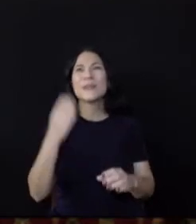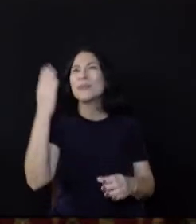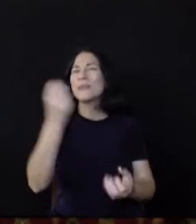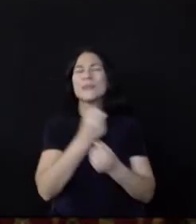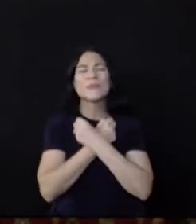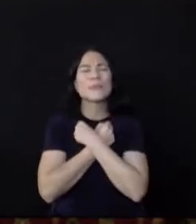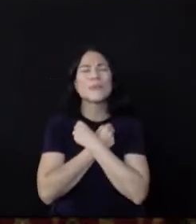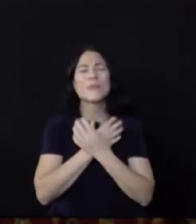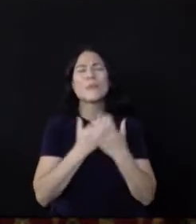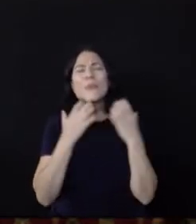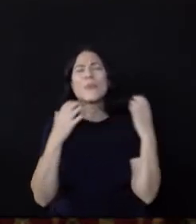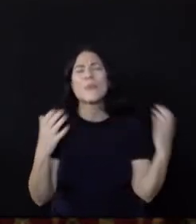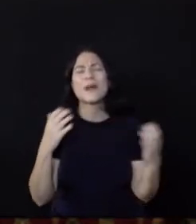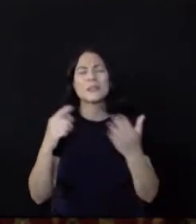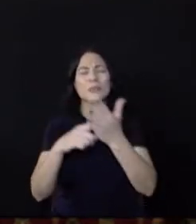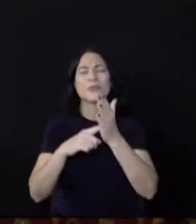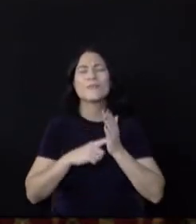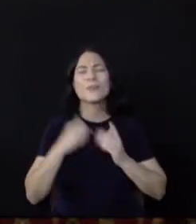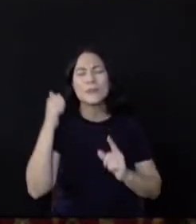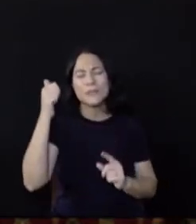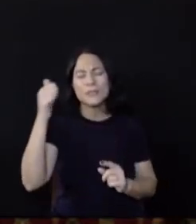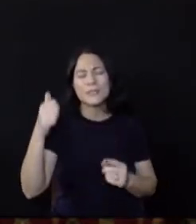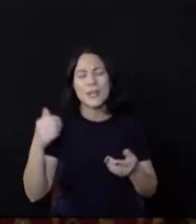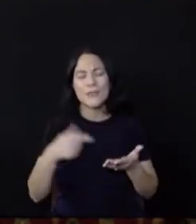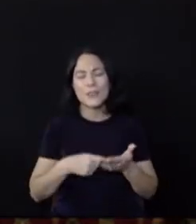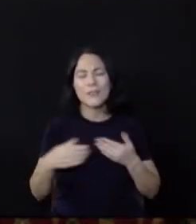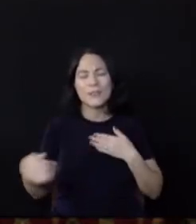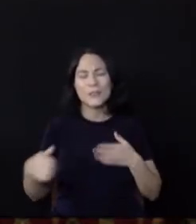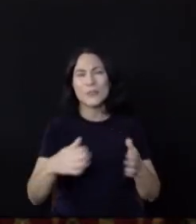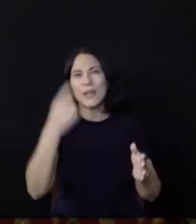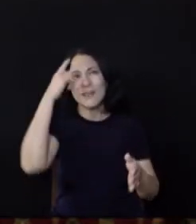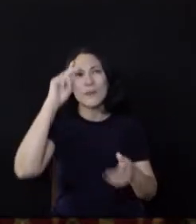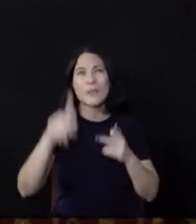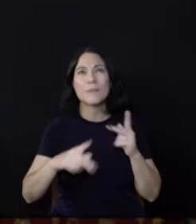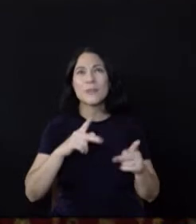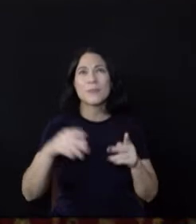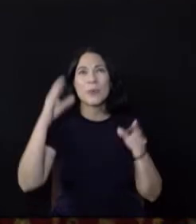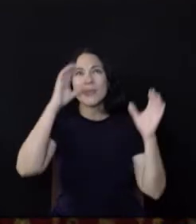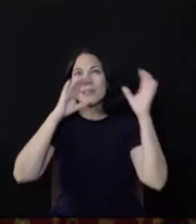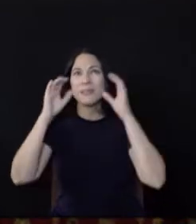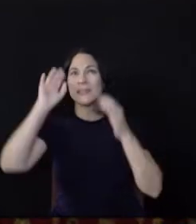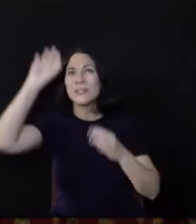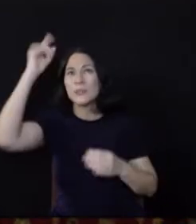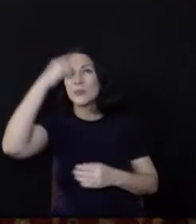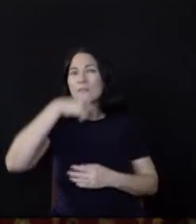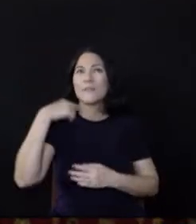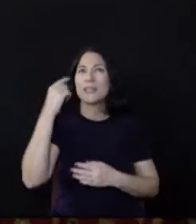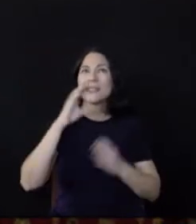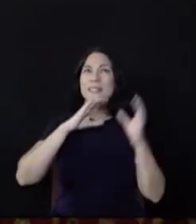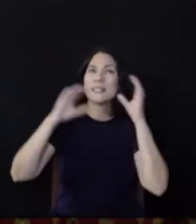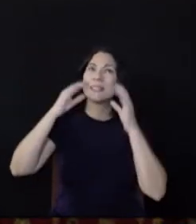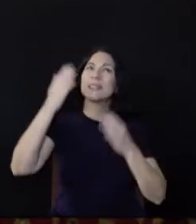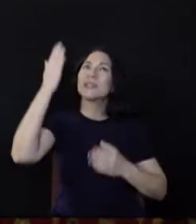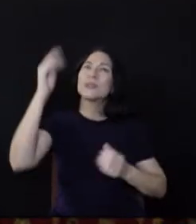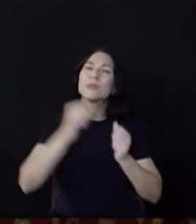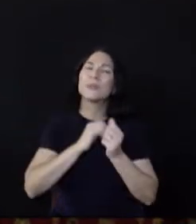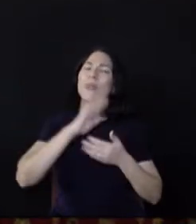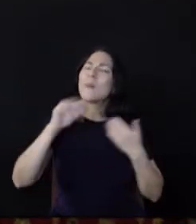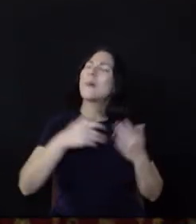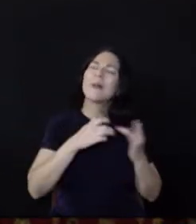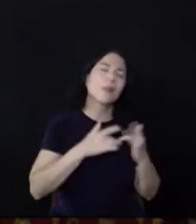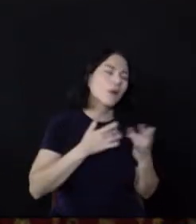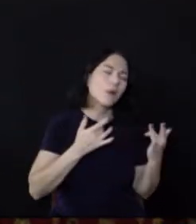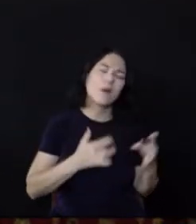much that you reveal yourself in this way to those who seek your face, to those who seek you with all their